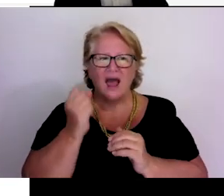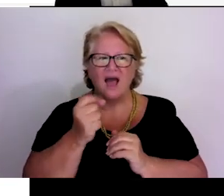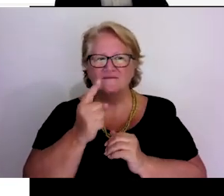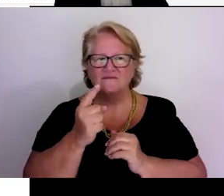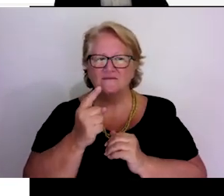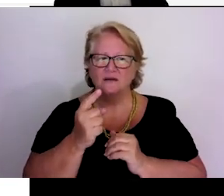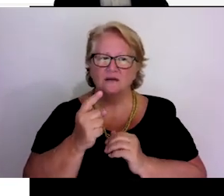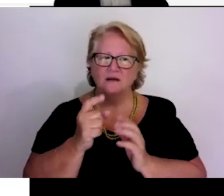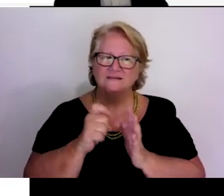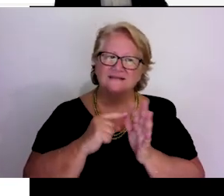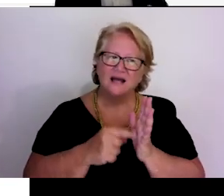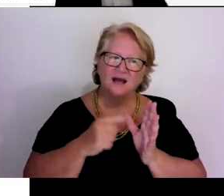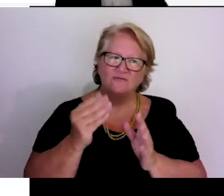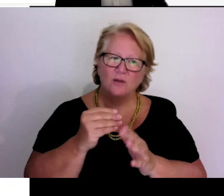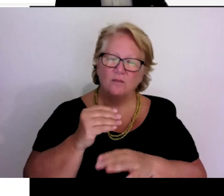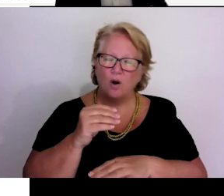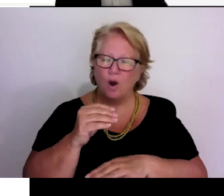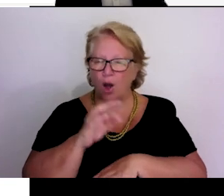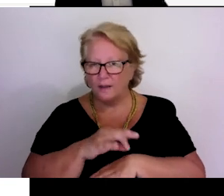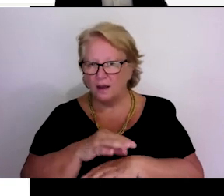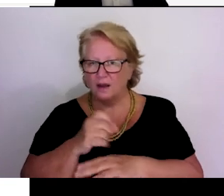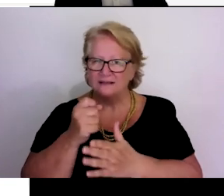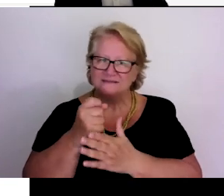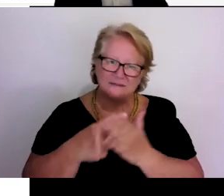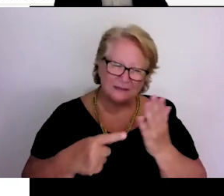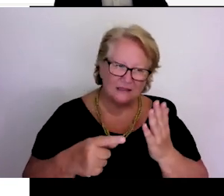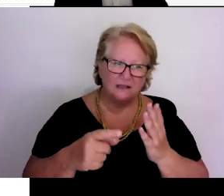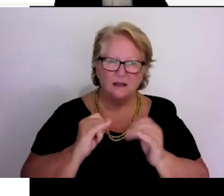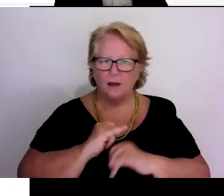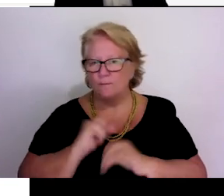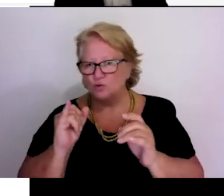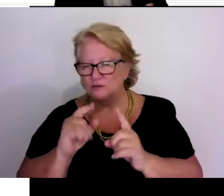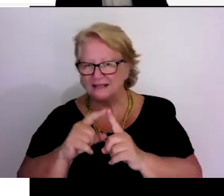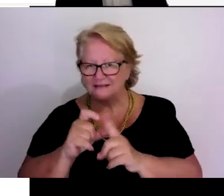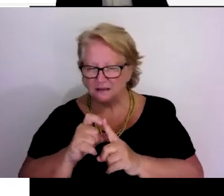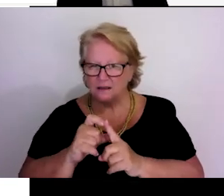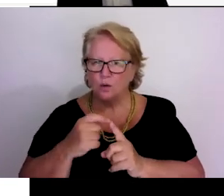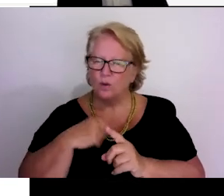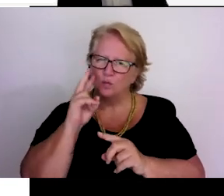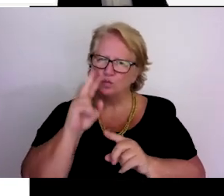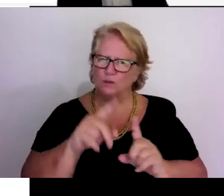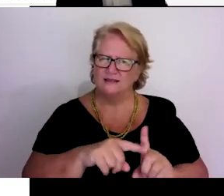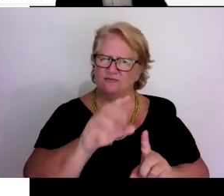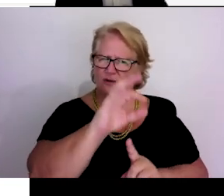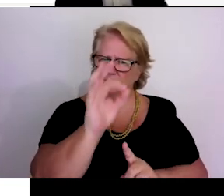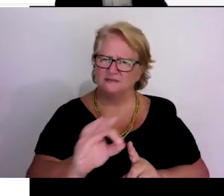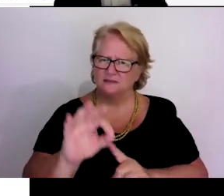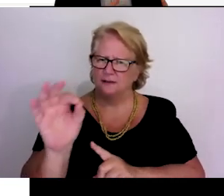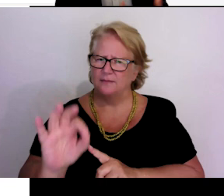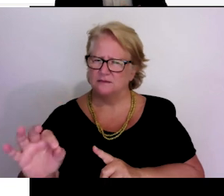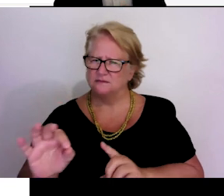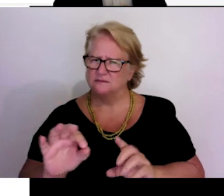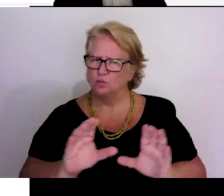data, data from the hospital, from emergency departments, we saw that we were able to see different proportions of that overall